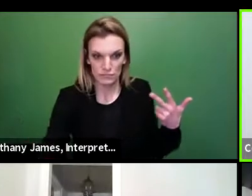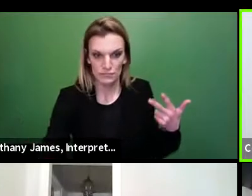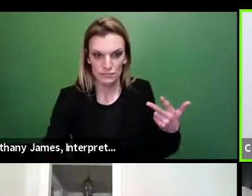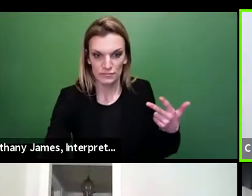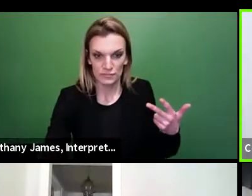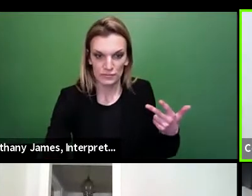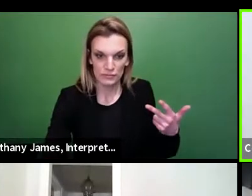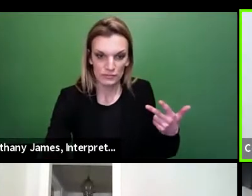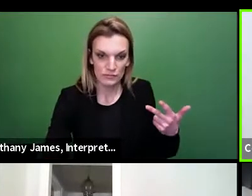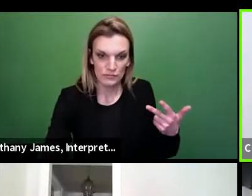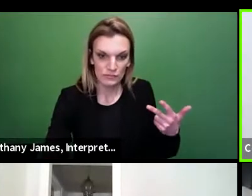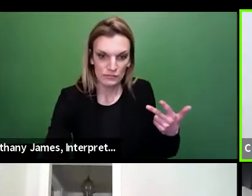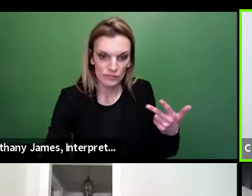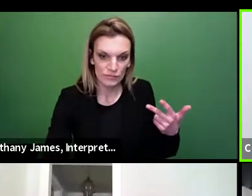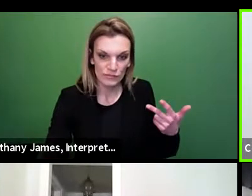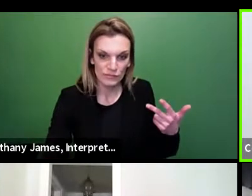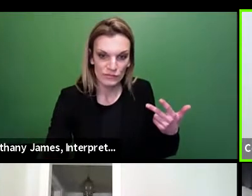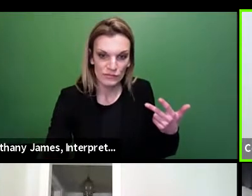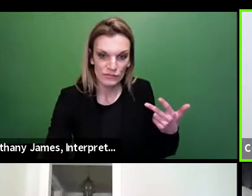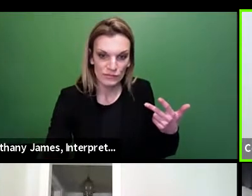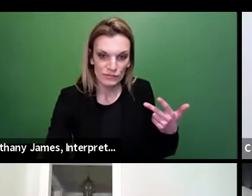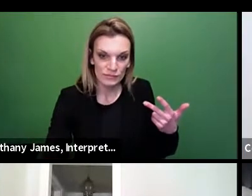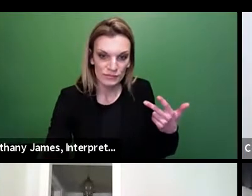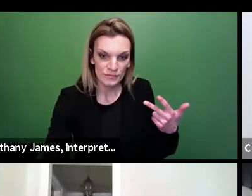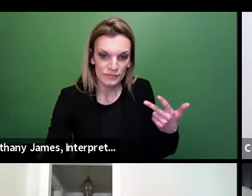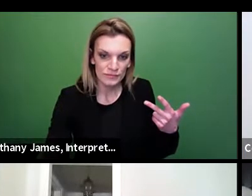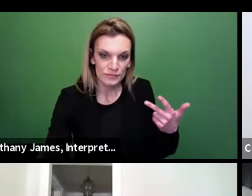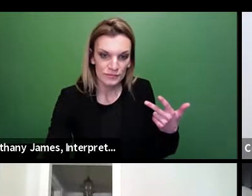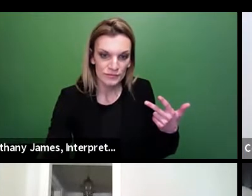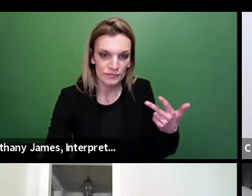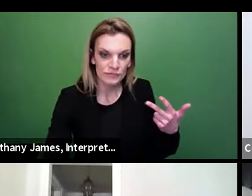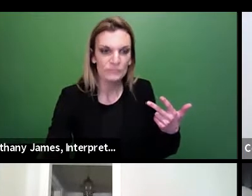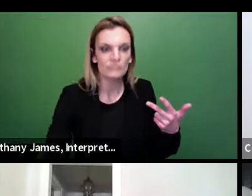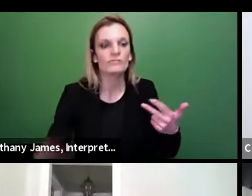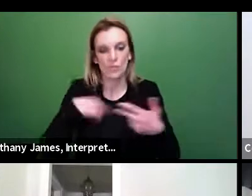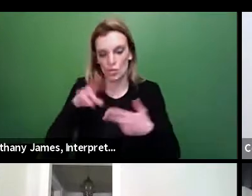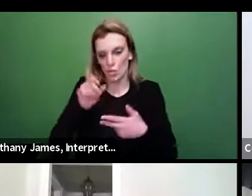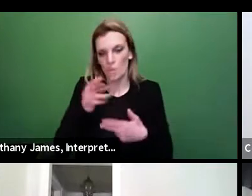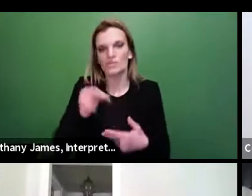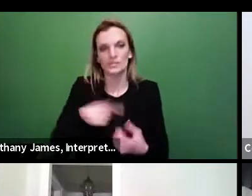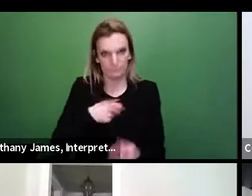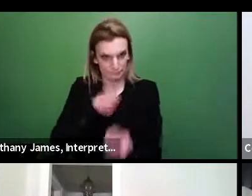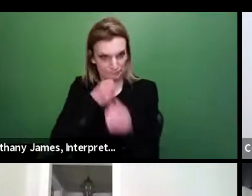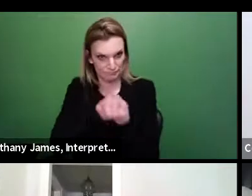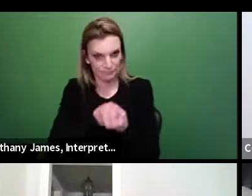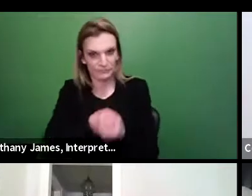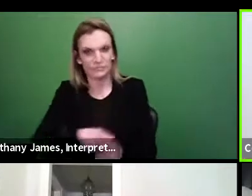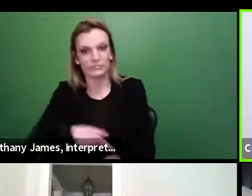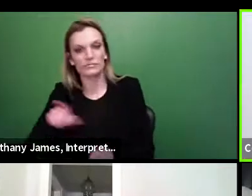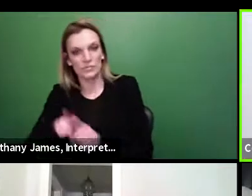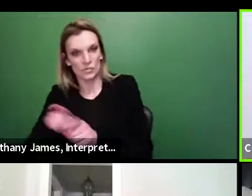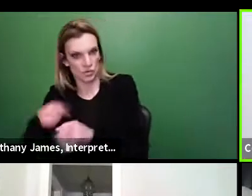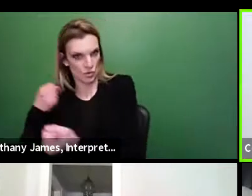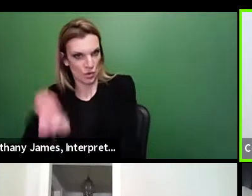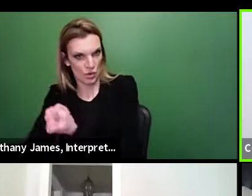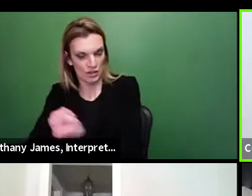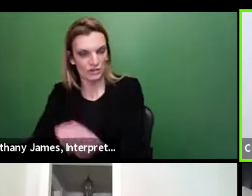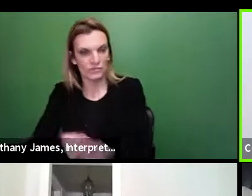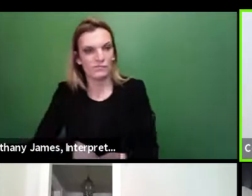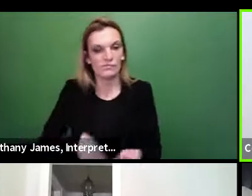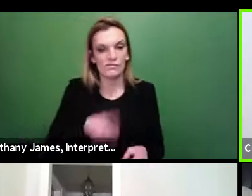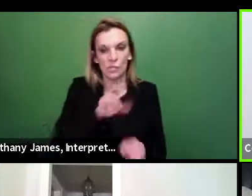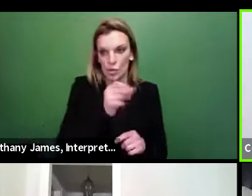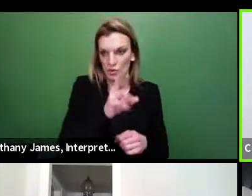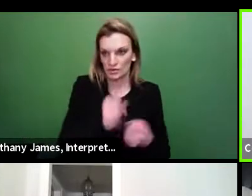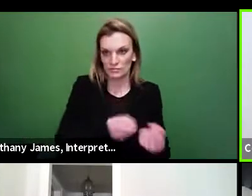The motion. Yep. Commissioner Roberson, so moved. Okay. Support. Okay, motion has been made by Commissioner